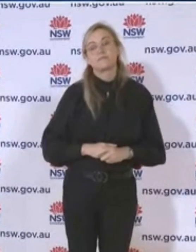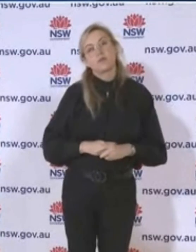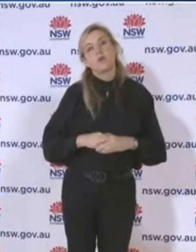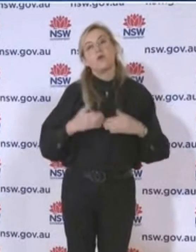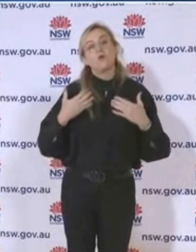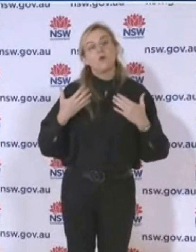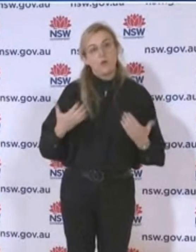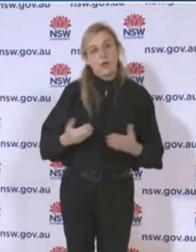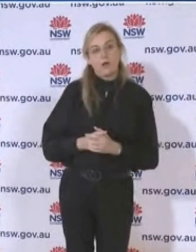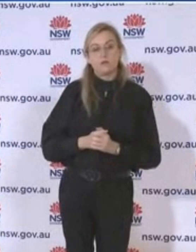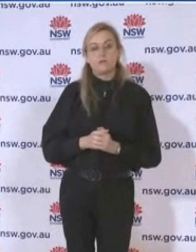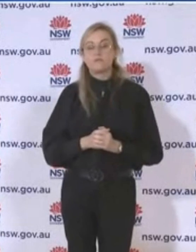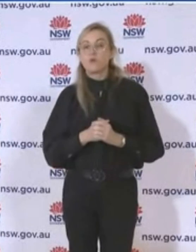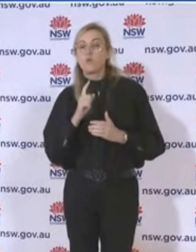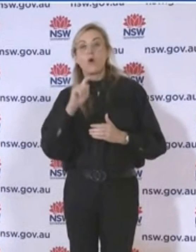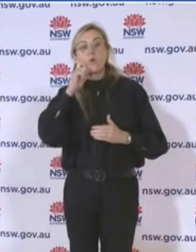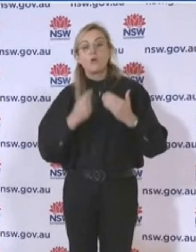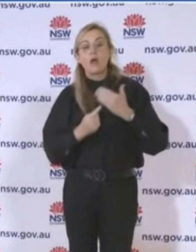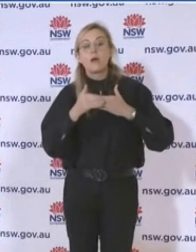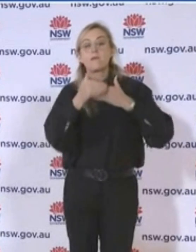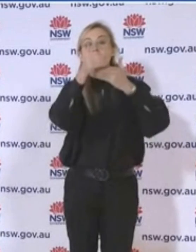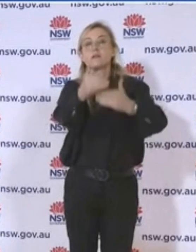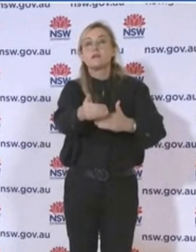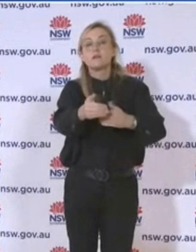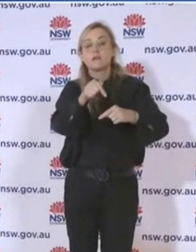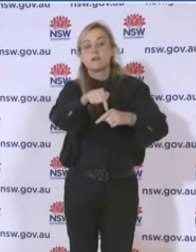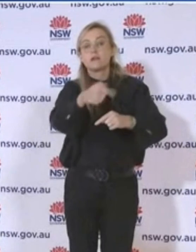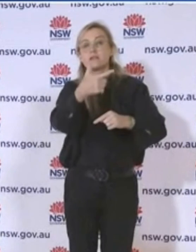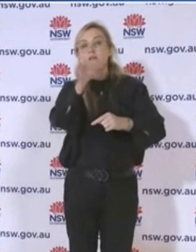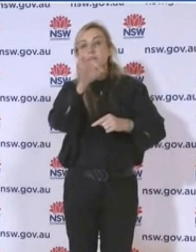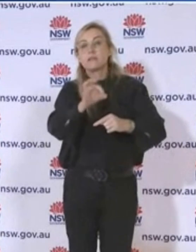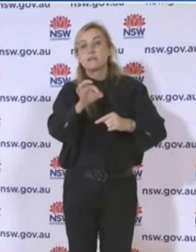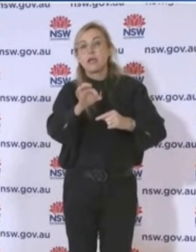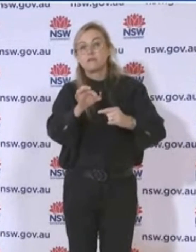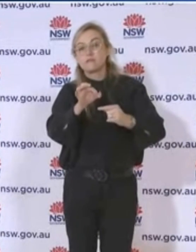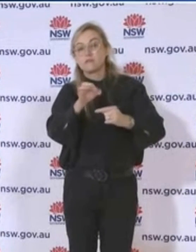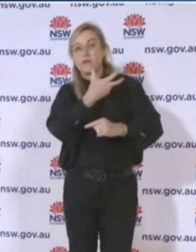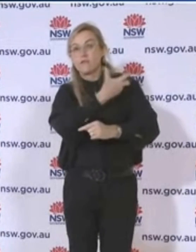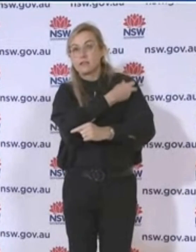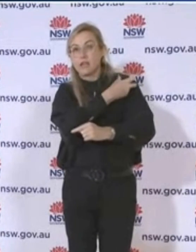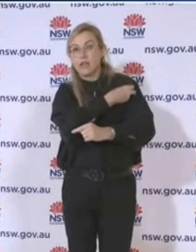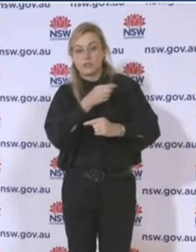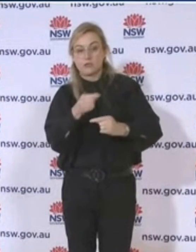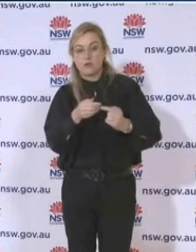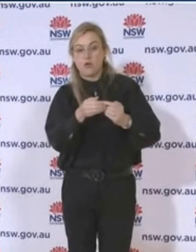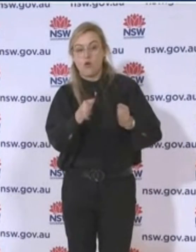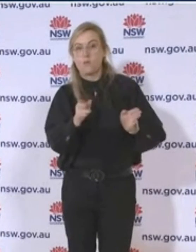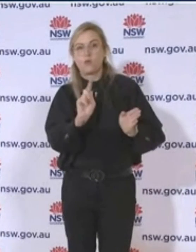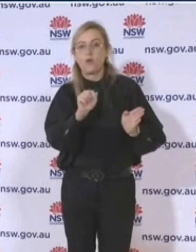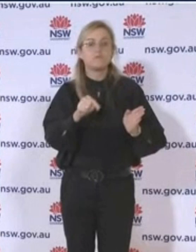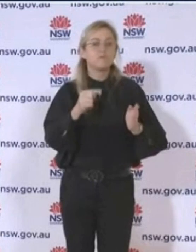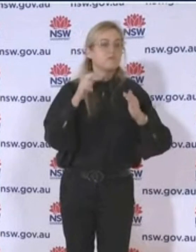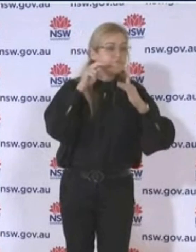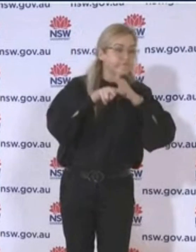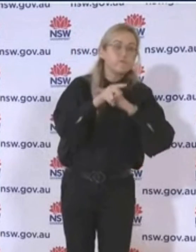extent of what we can do will depend on a whole range of factors. But that is why I don't want to see anybody in ICU. We